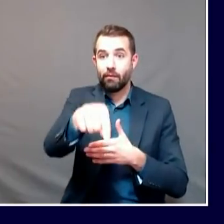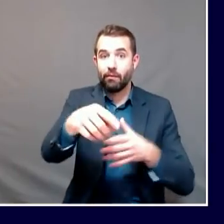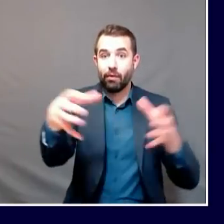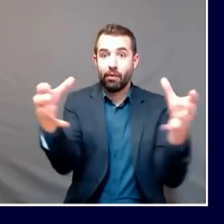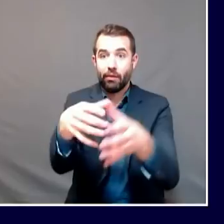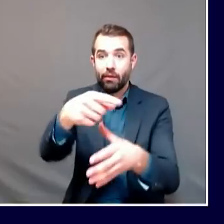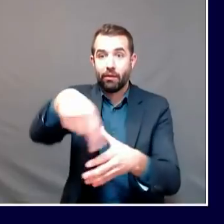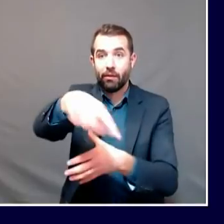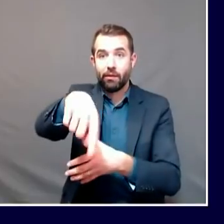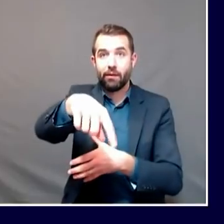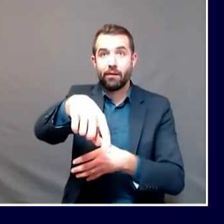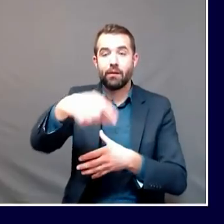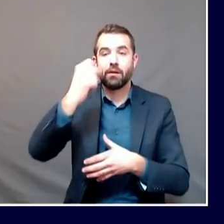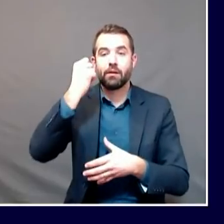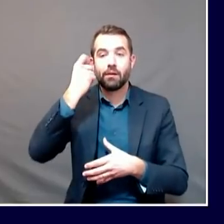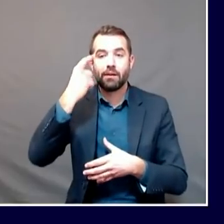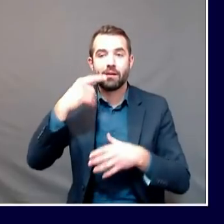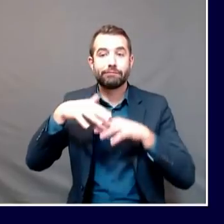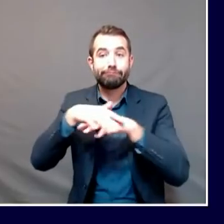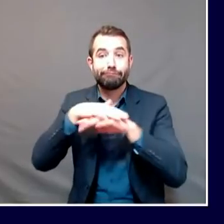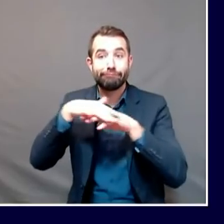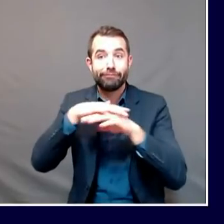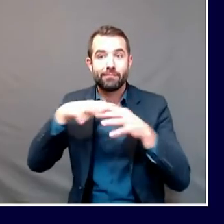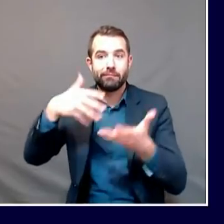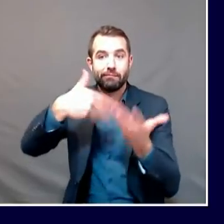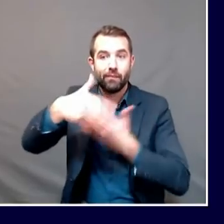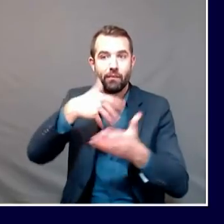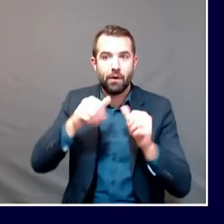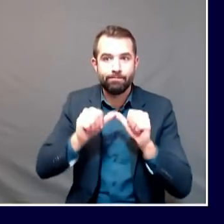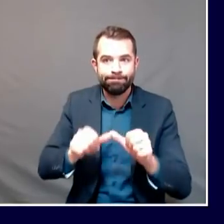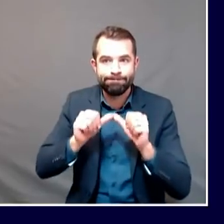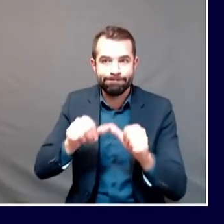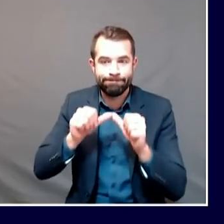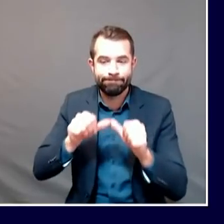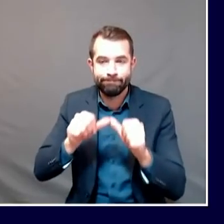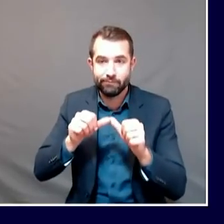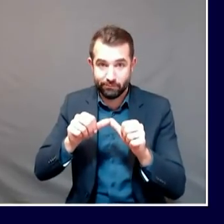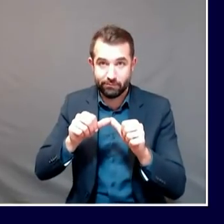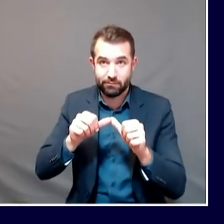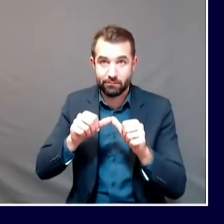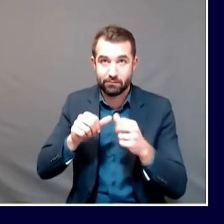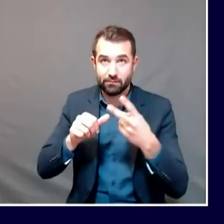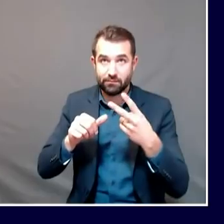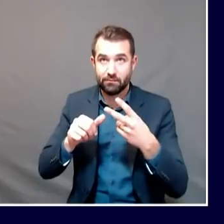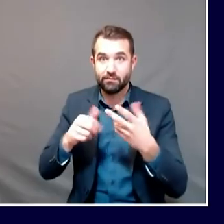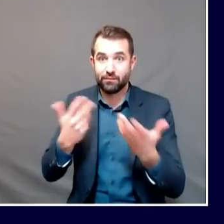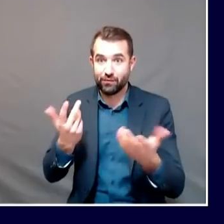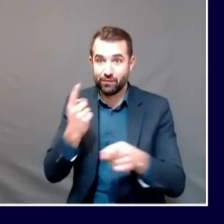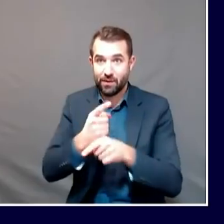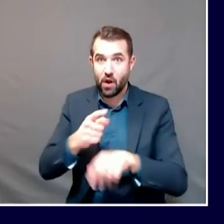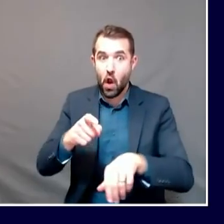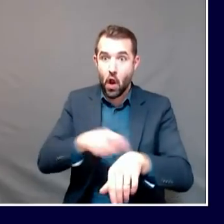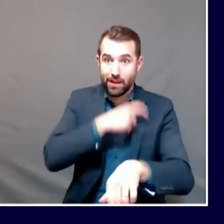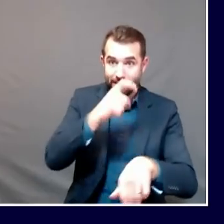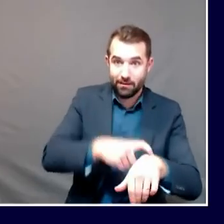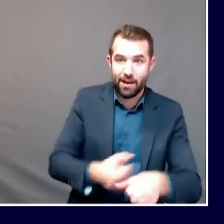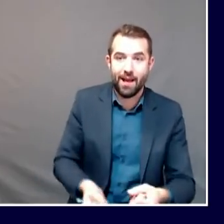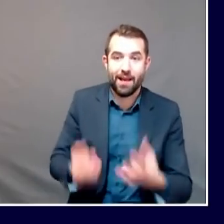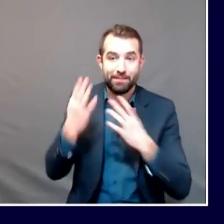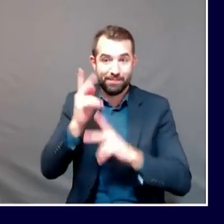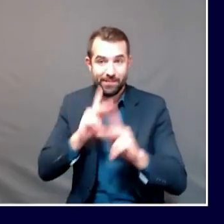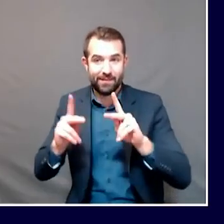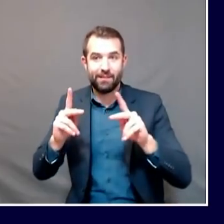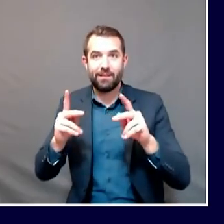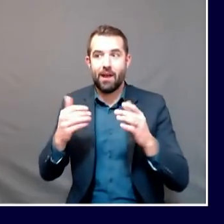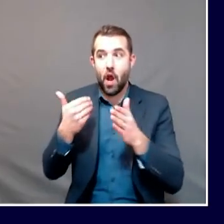density. So those remain a risk. I think what we've seen as we've gone through Thanksgiving and now into the winter is that